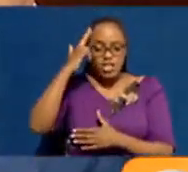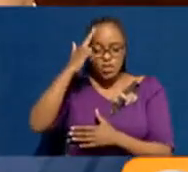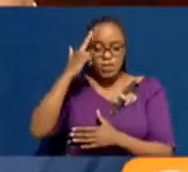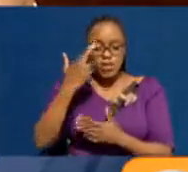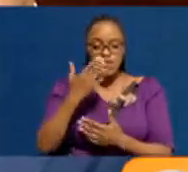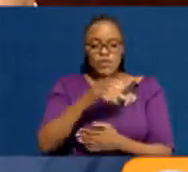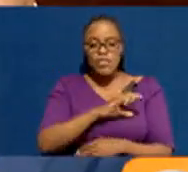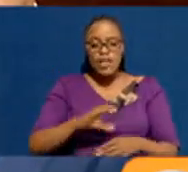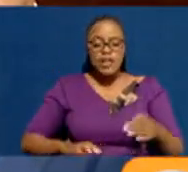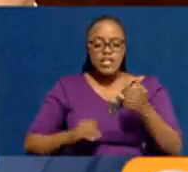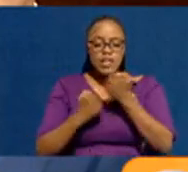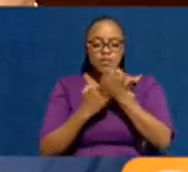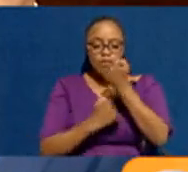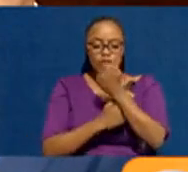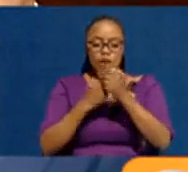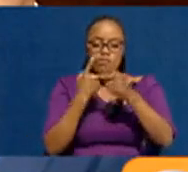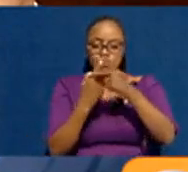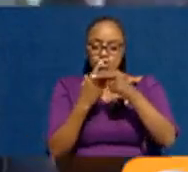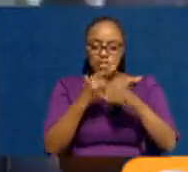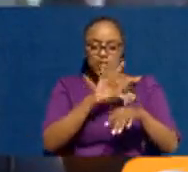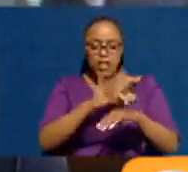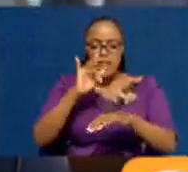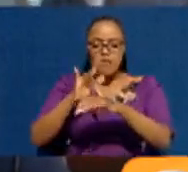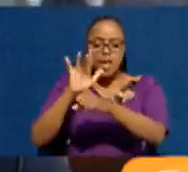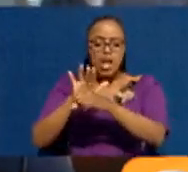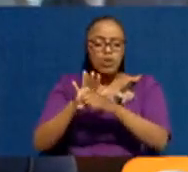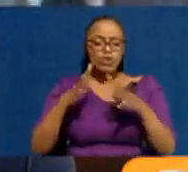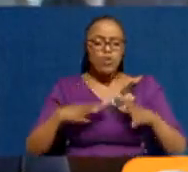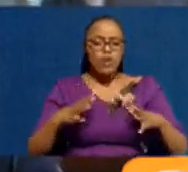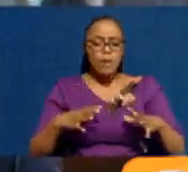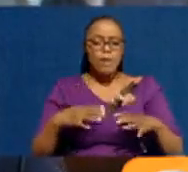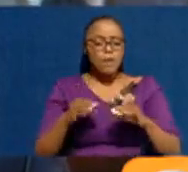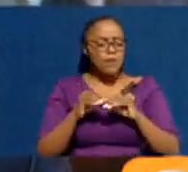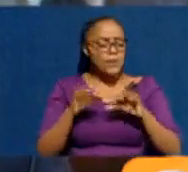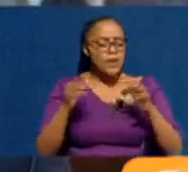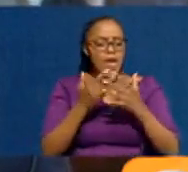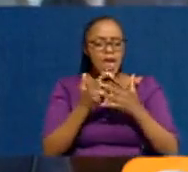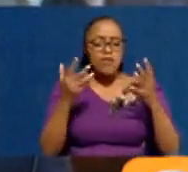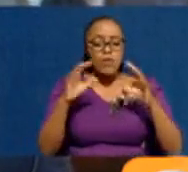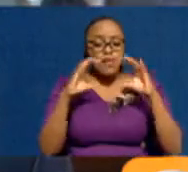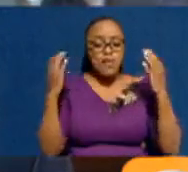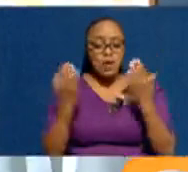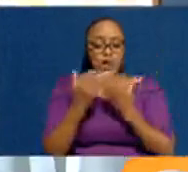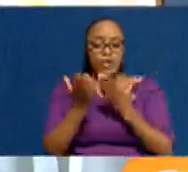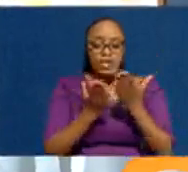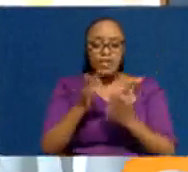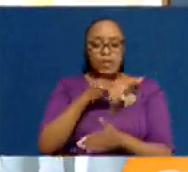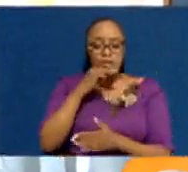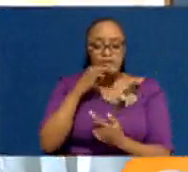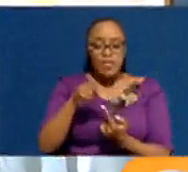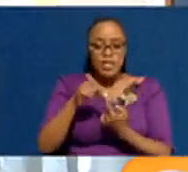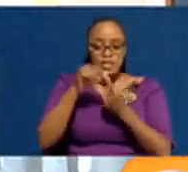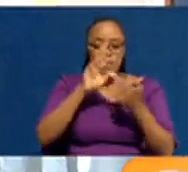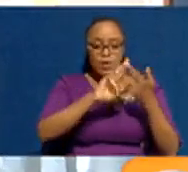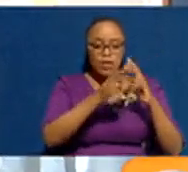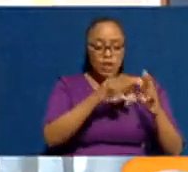whose Christian foundation positively touched the lives of millions of people across the world. The service also mentioned the special